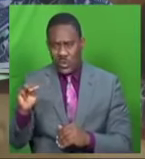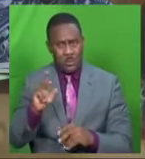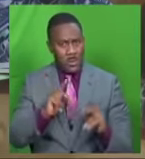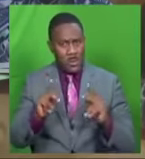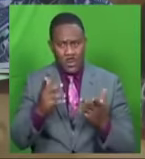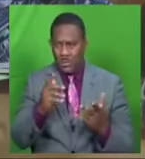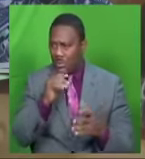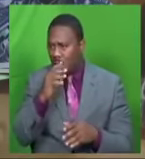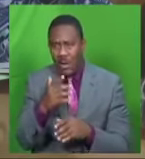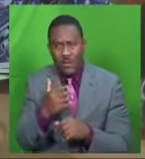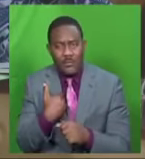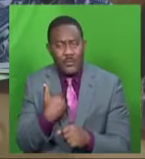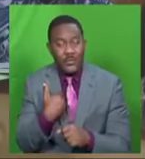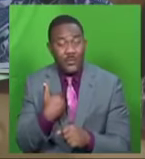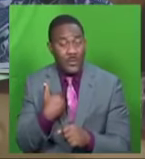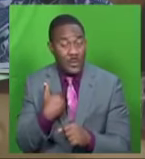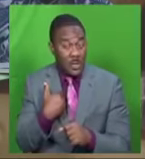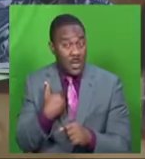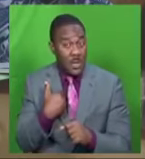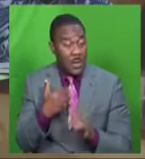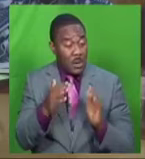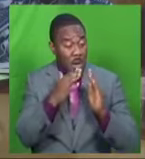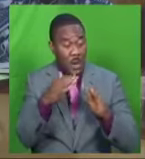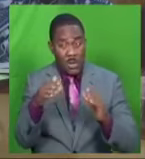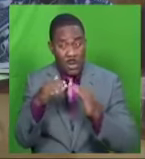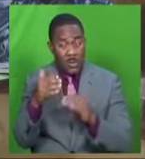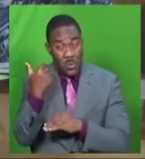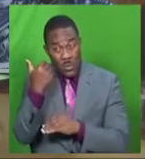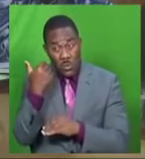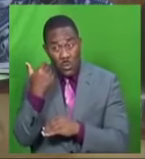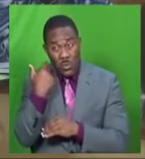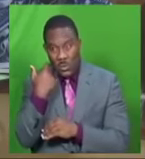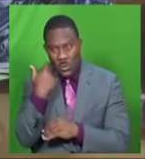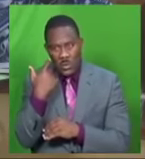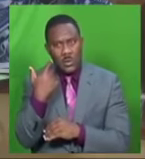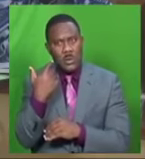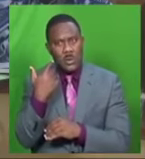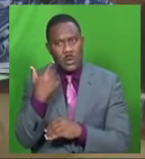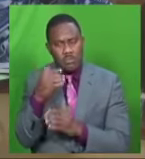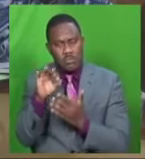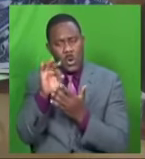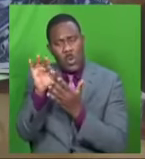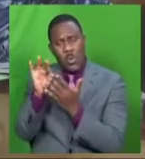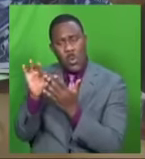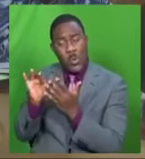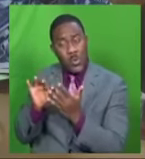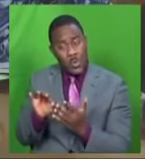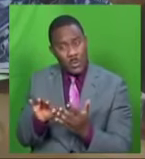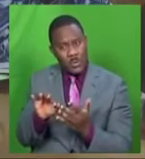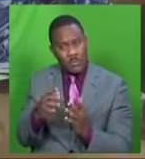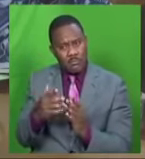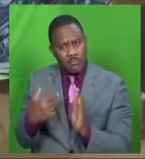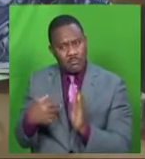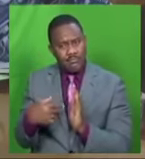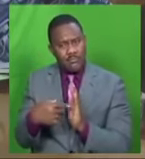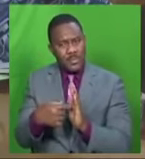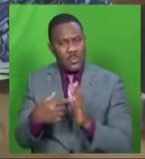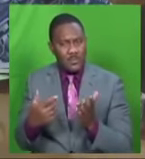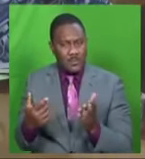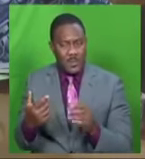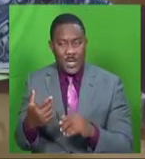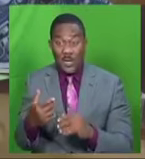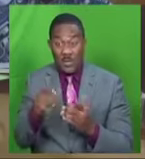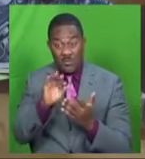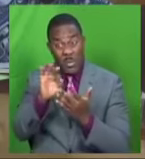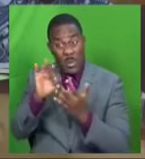Mr. Speaker, the recent population census that was carried out tells us we have about 30.8 million